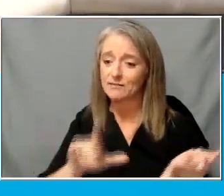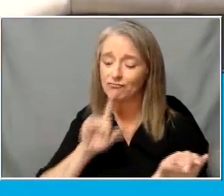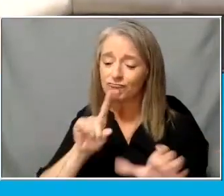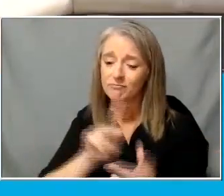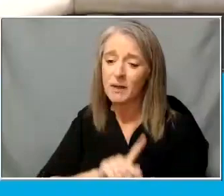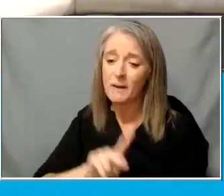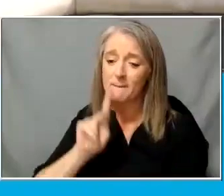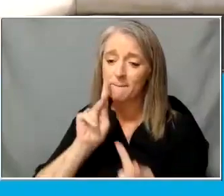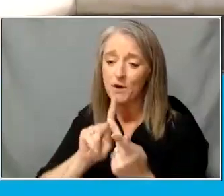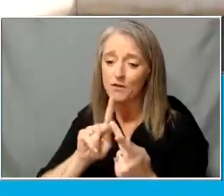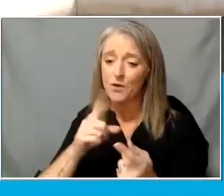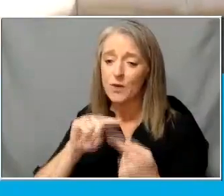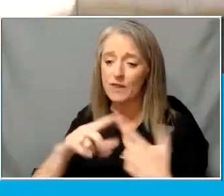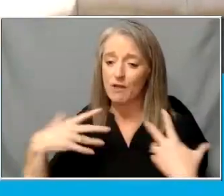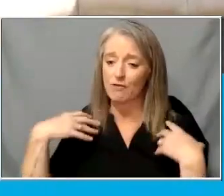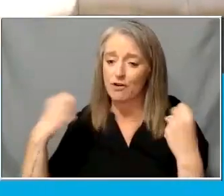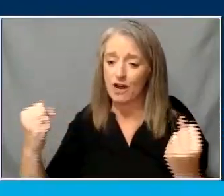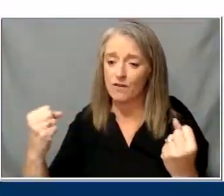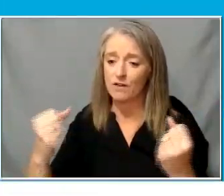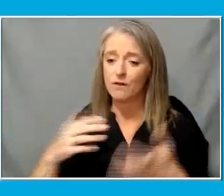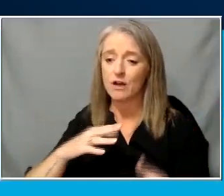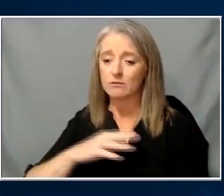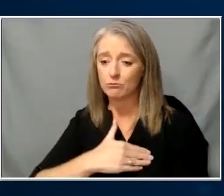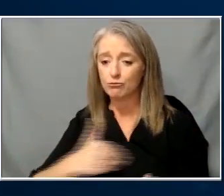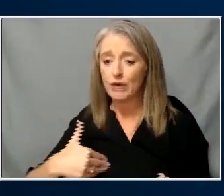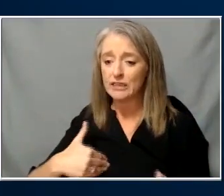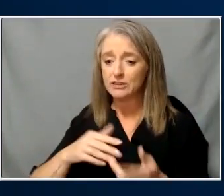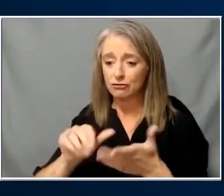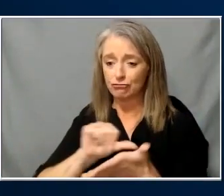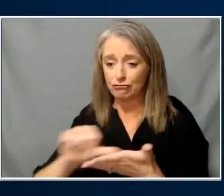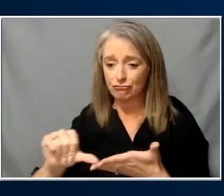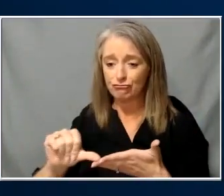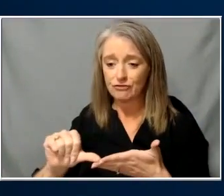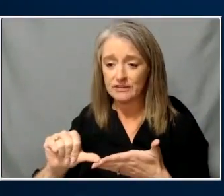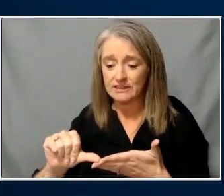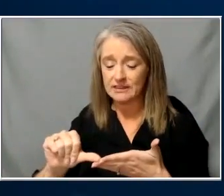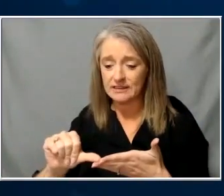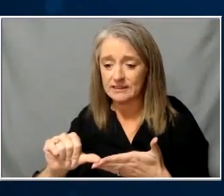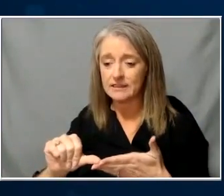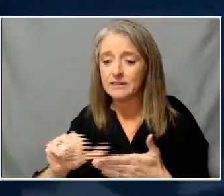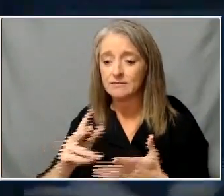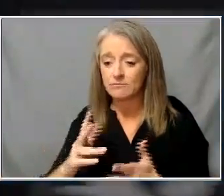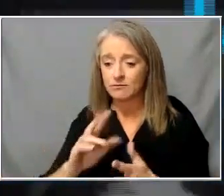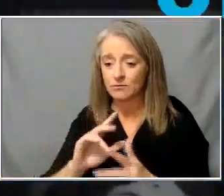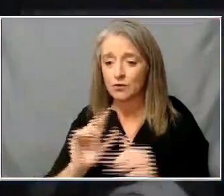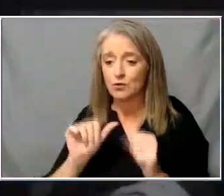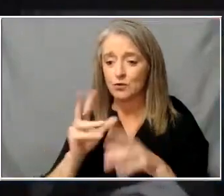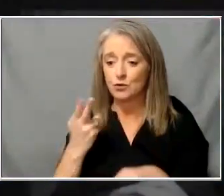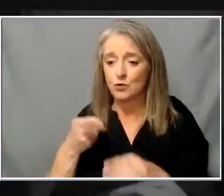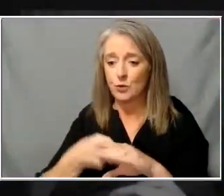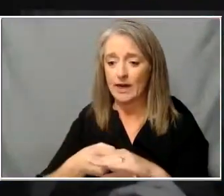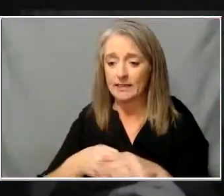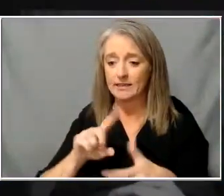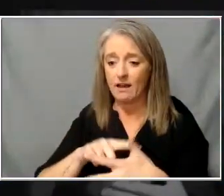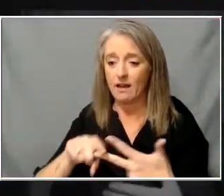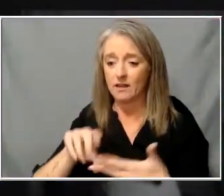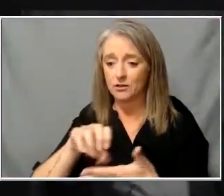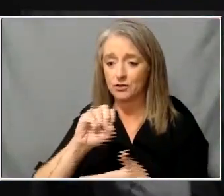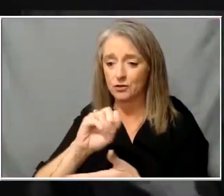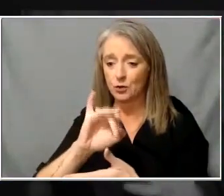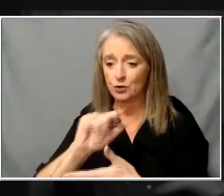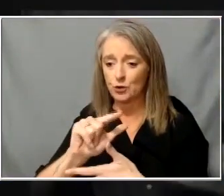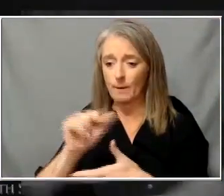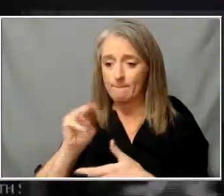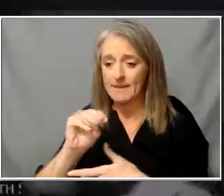as they recover from breast reconstruction surgery. Join us on these social media channels. Subscribe to our Morning